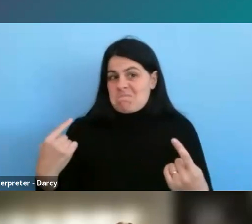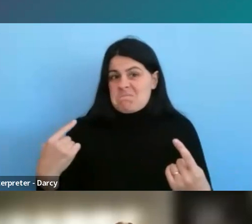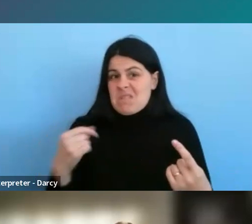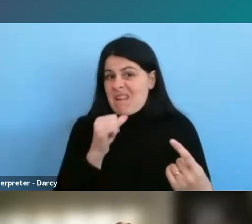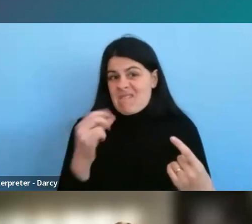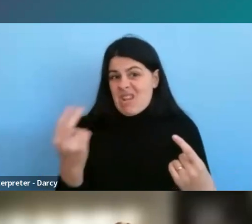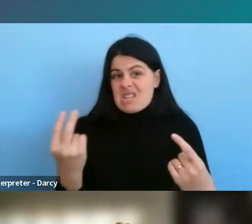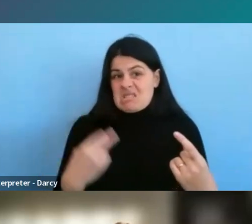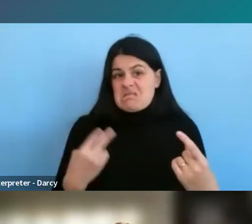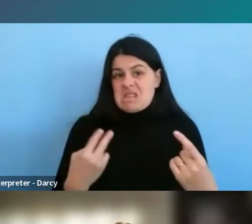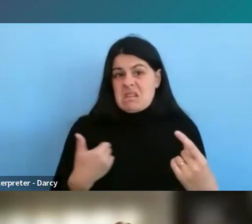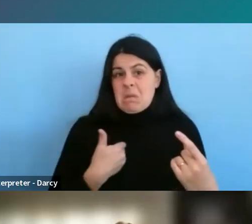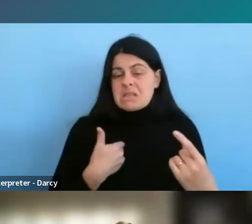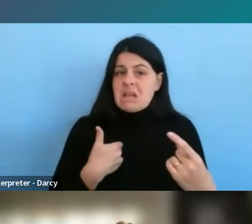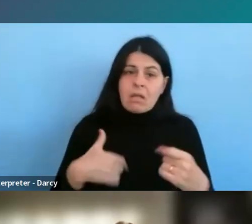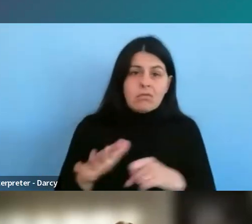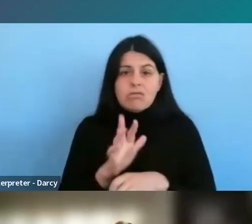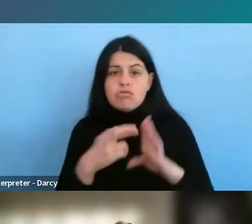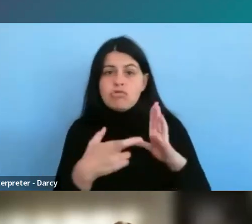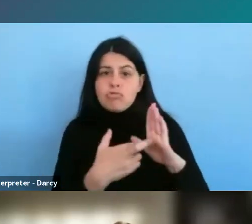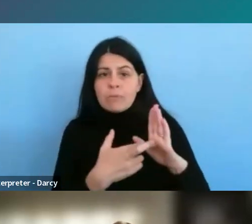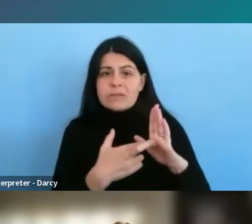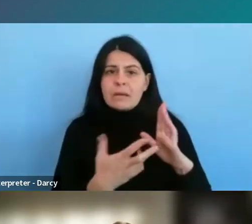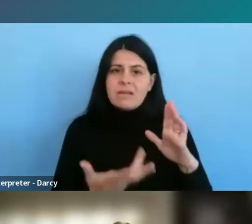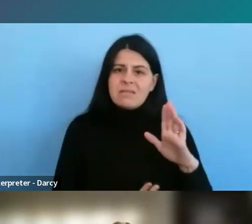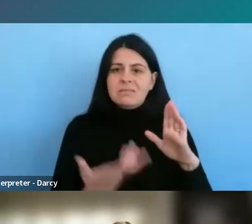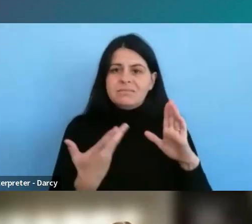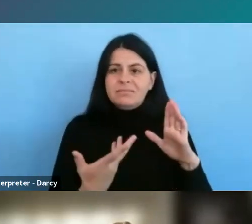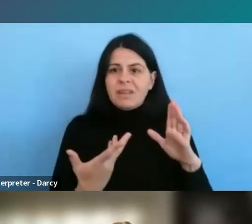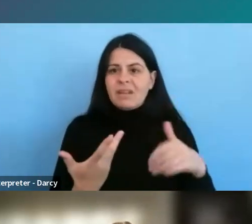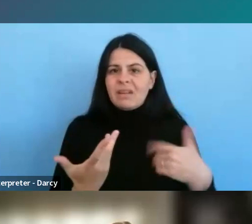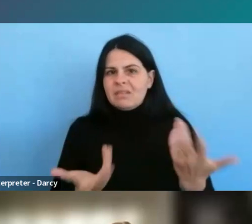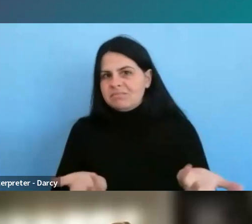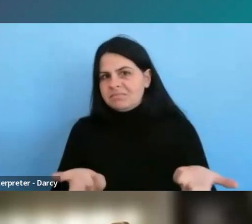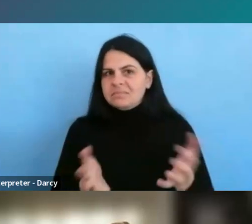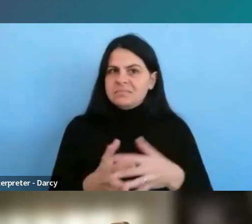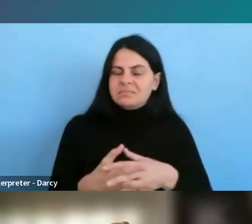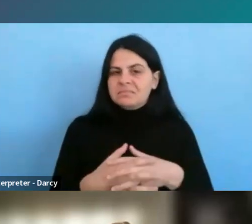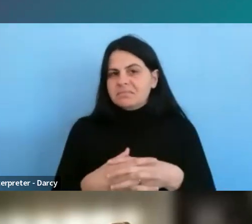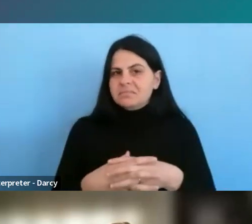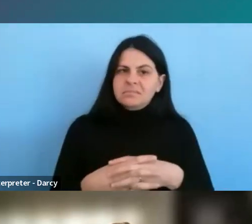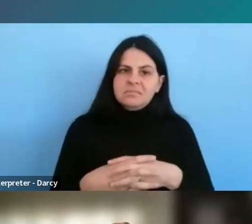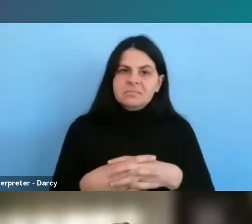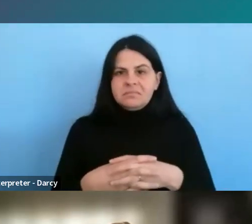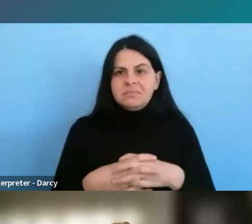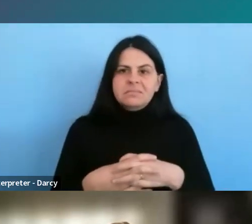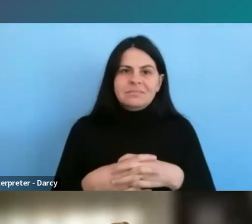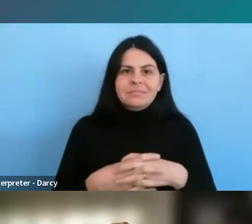myself represented in such a way that as the